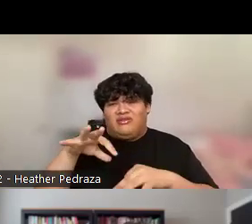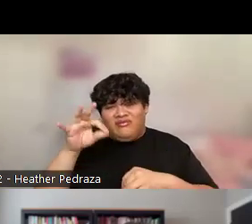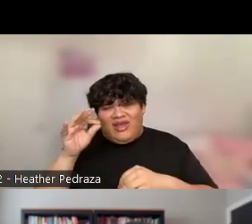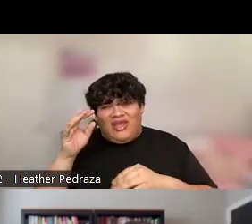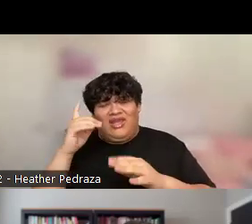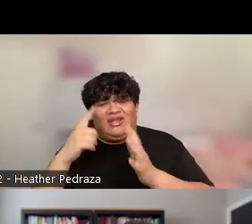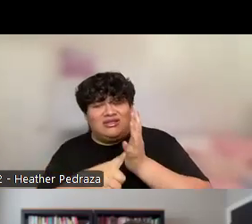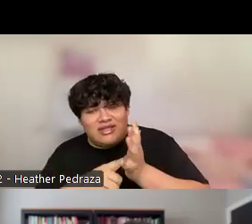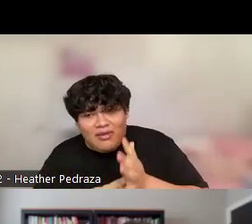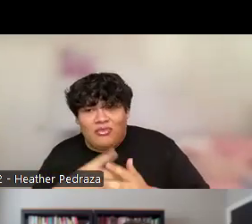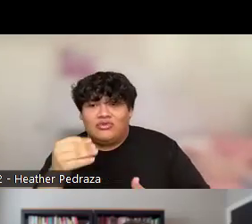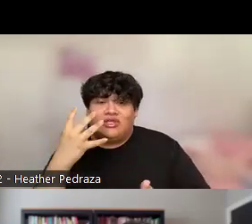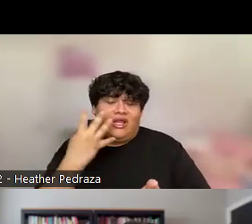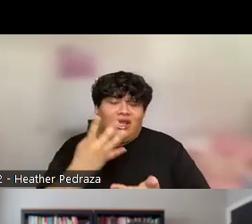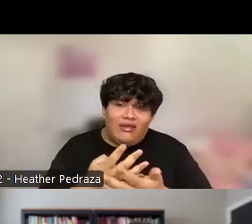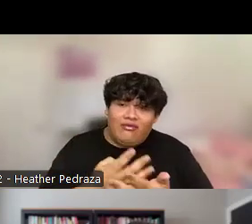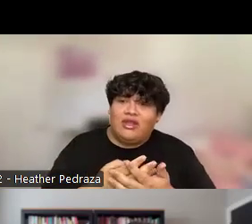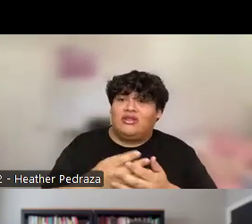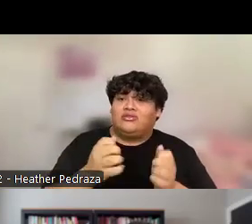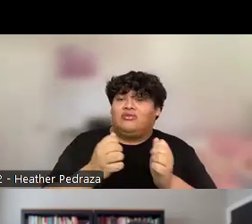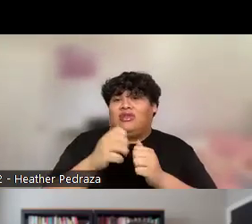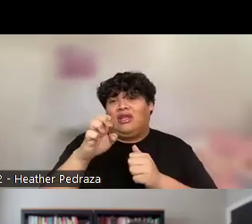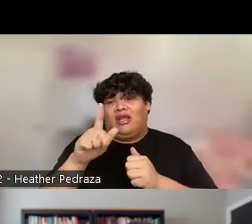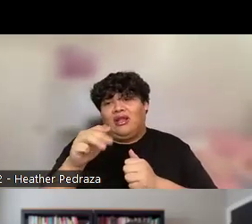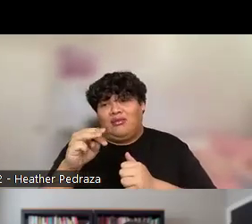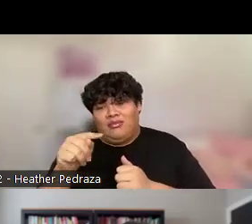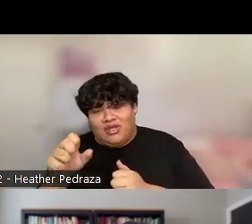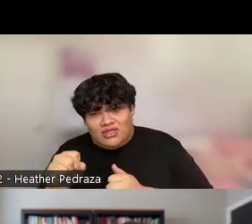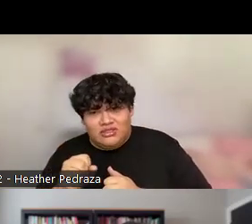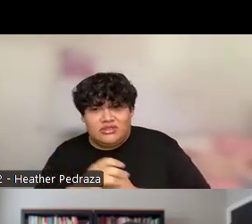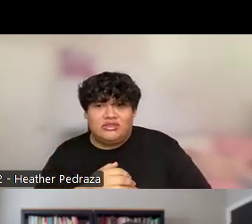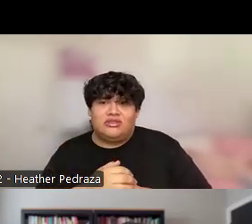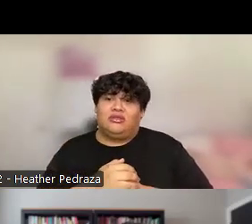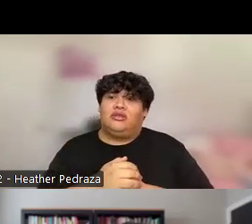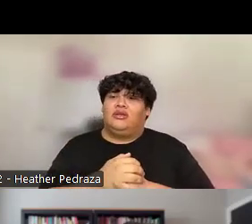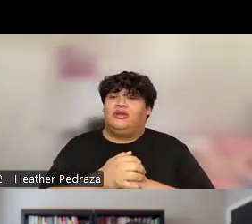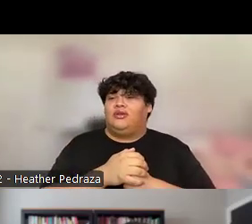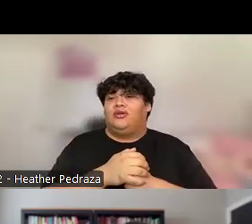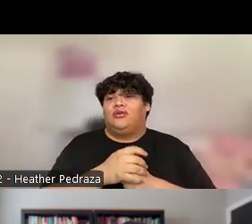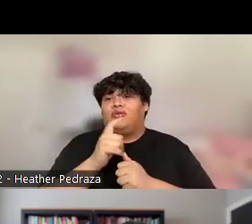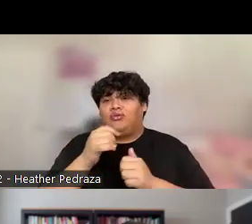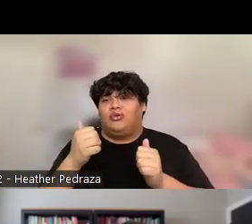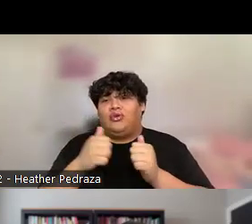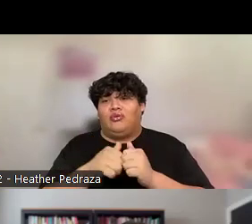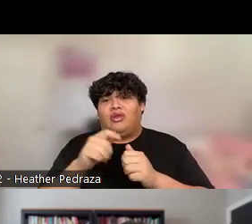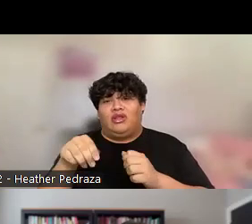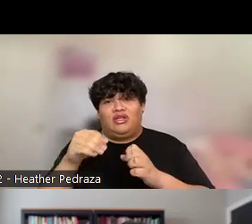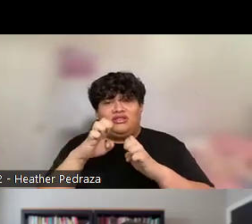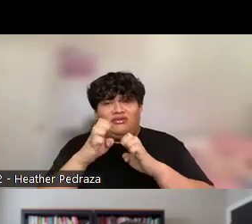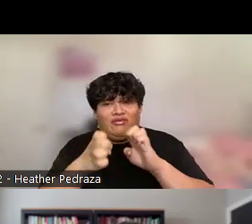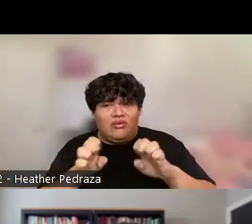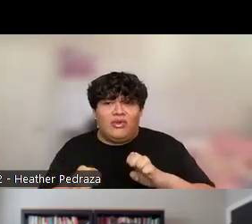examples or evidence of the elements of MPA implementation that are relevant to our evaluation. And sort